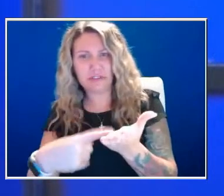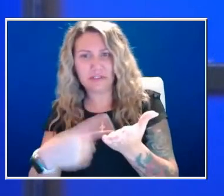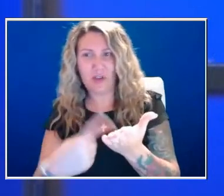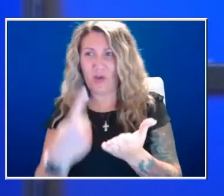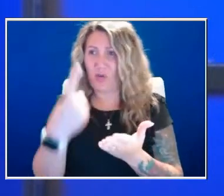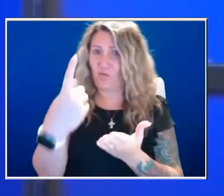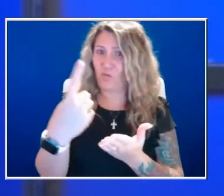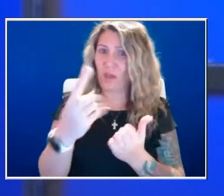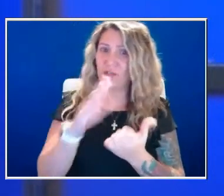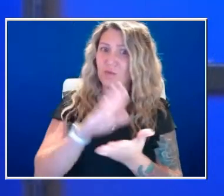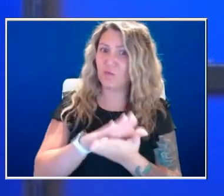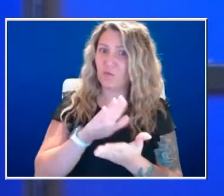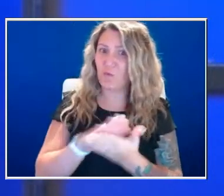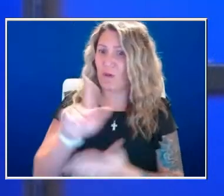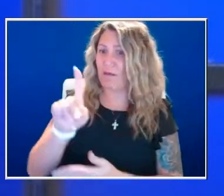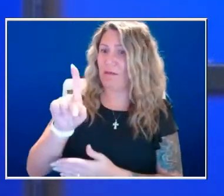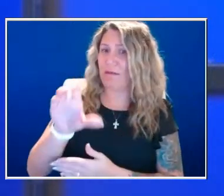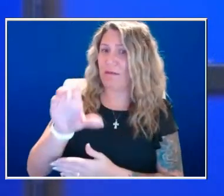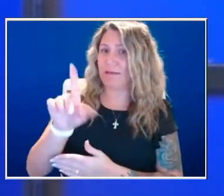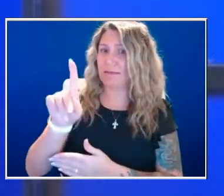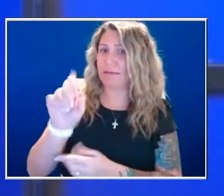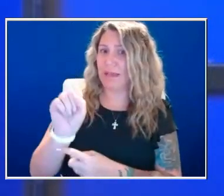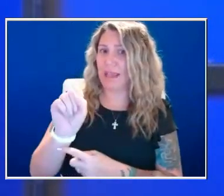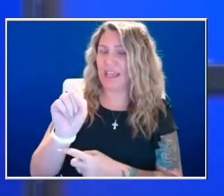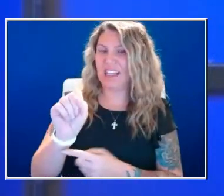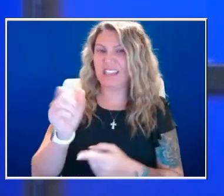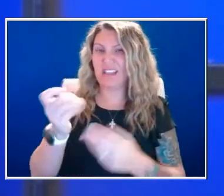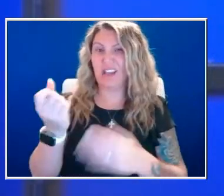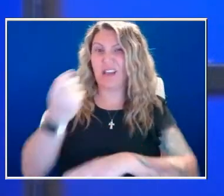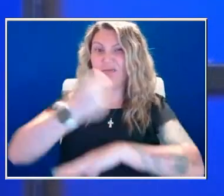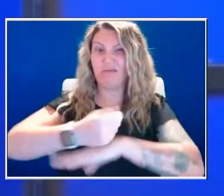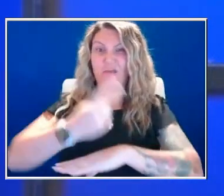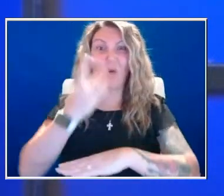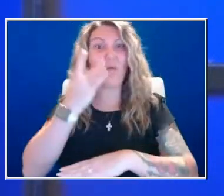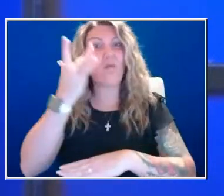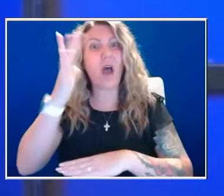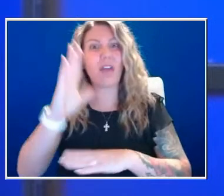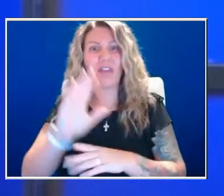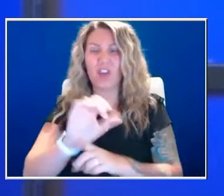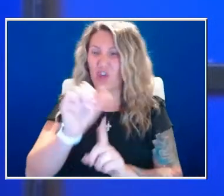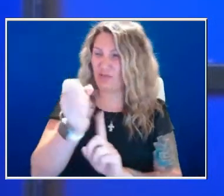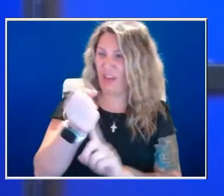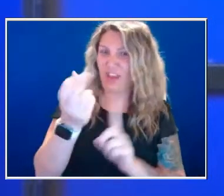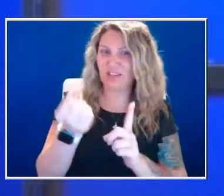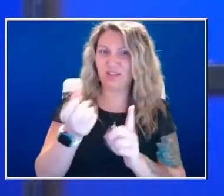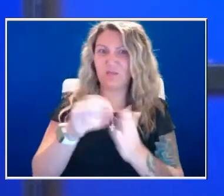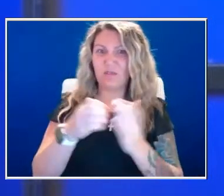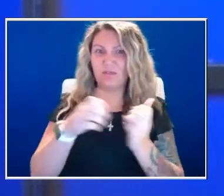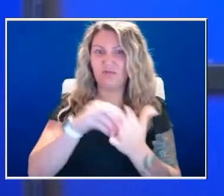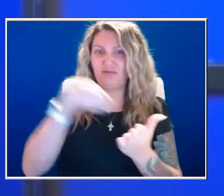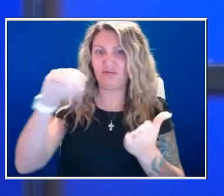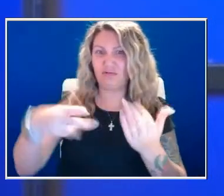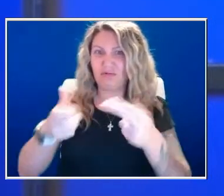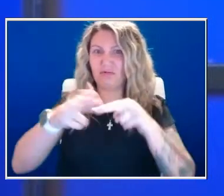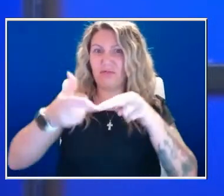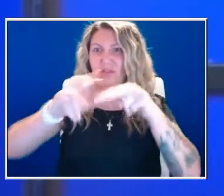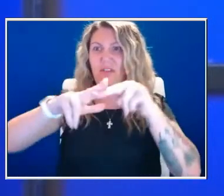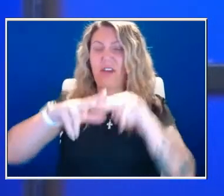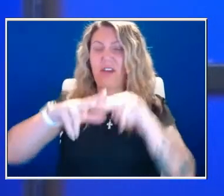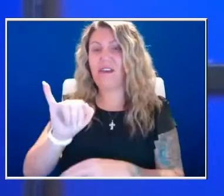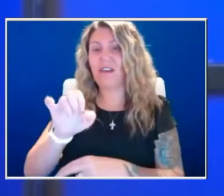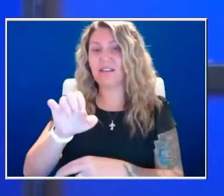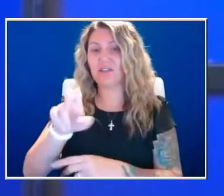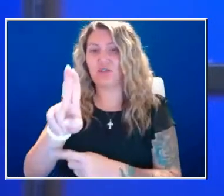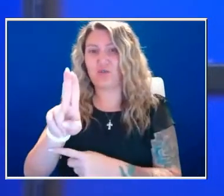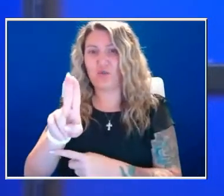to an increase in student cases. ICU beds across the city are full of both pediatric and adult